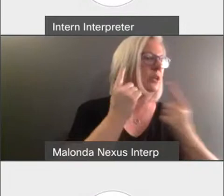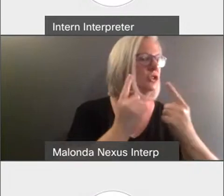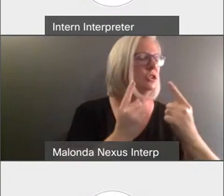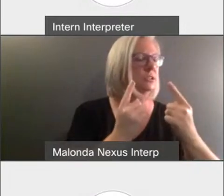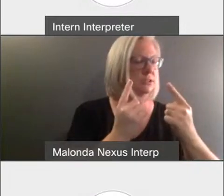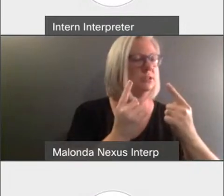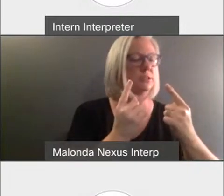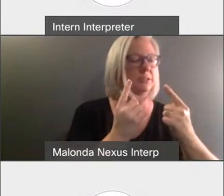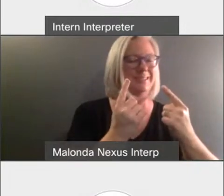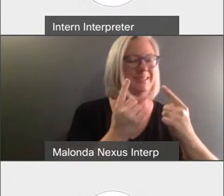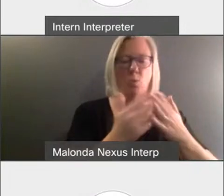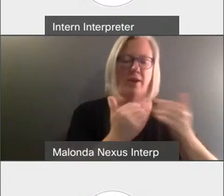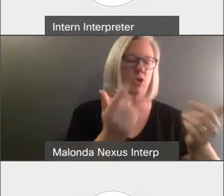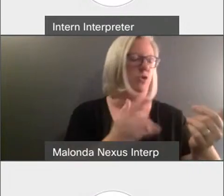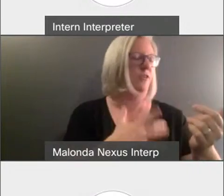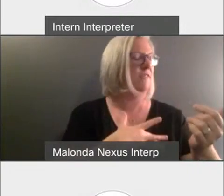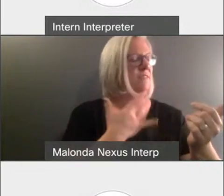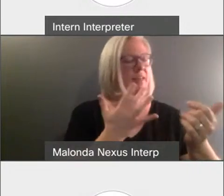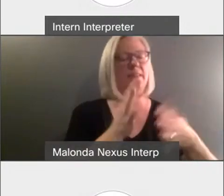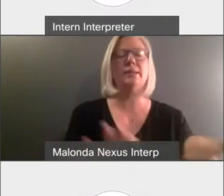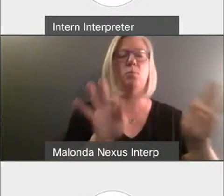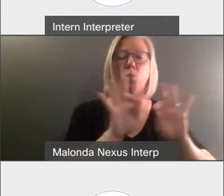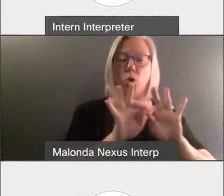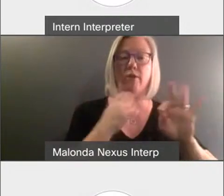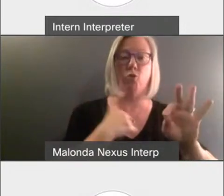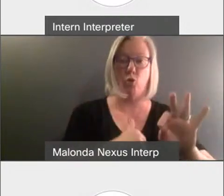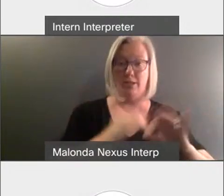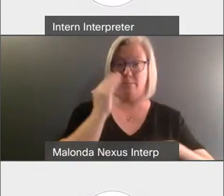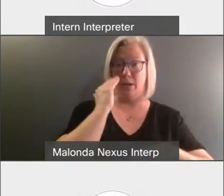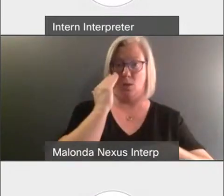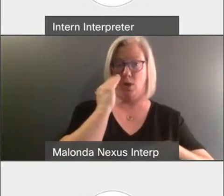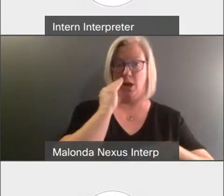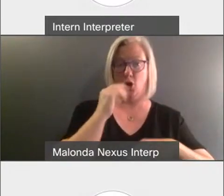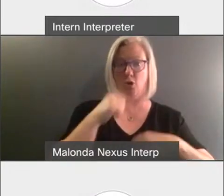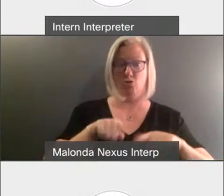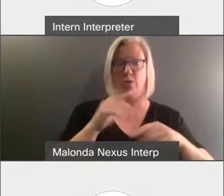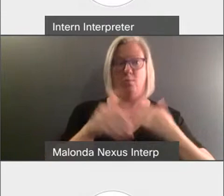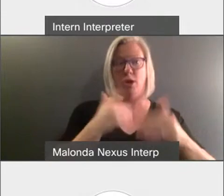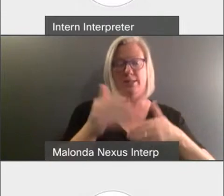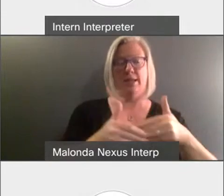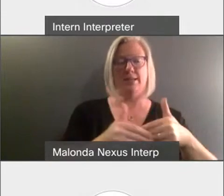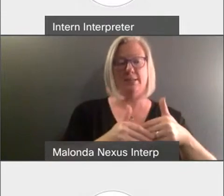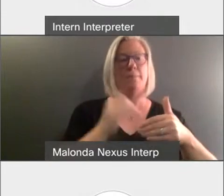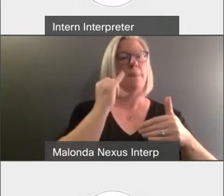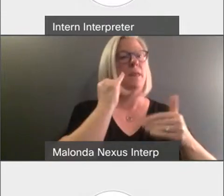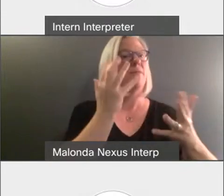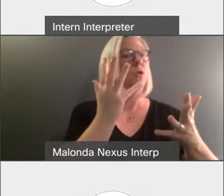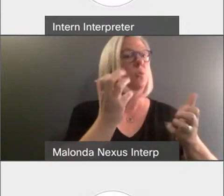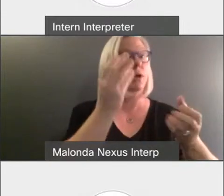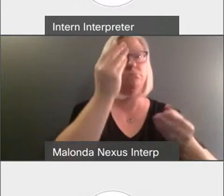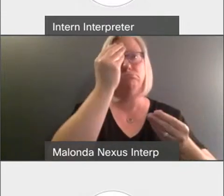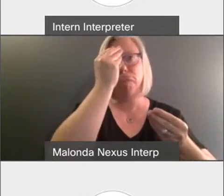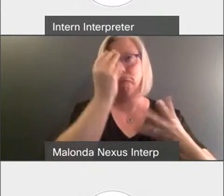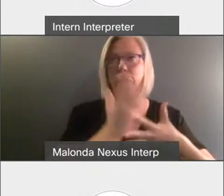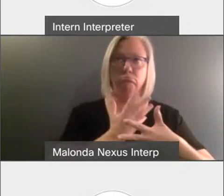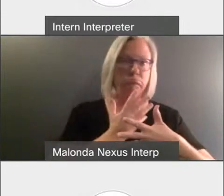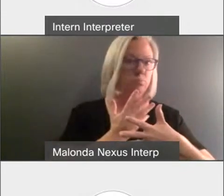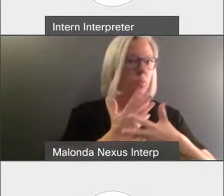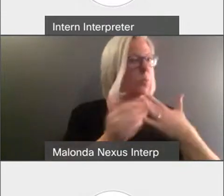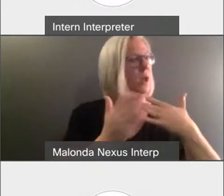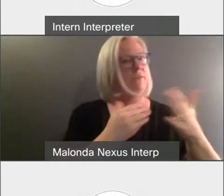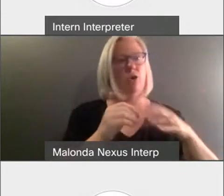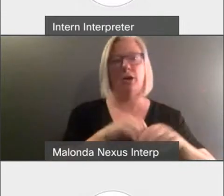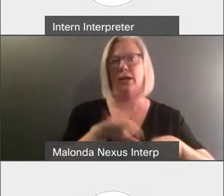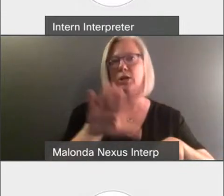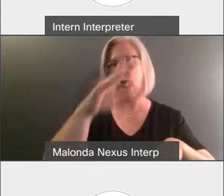considerations and anything you feel that is important for us to be aware of as we go through this process? If you want us to have, and things that you want us to have on our minds